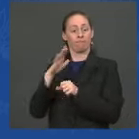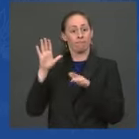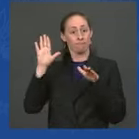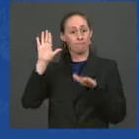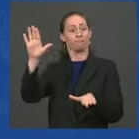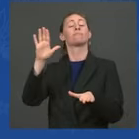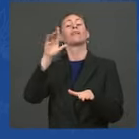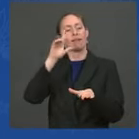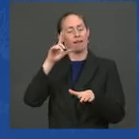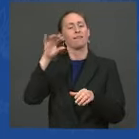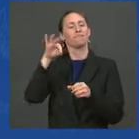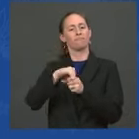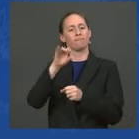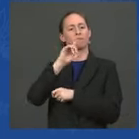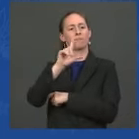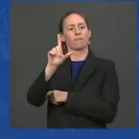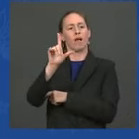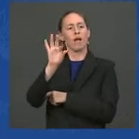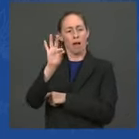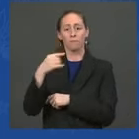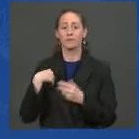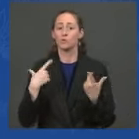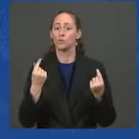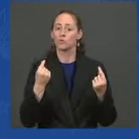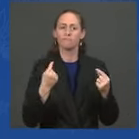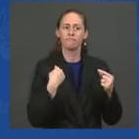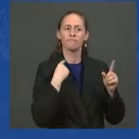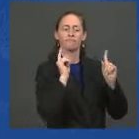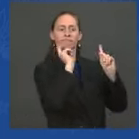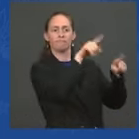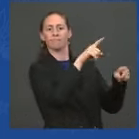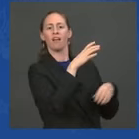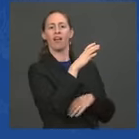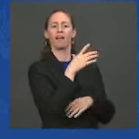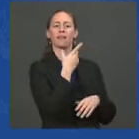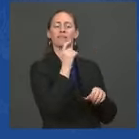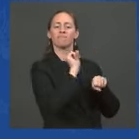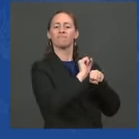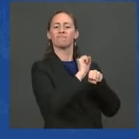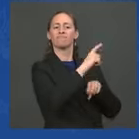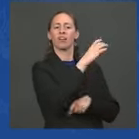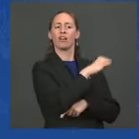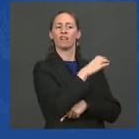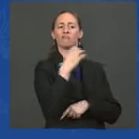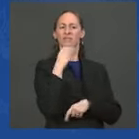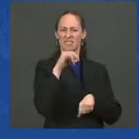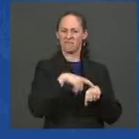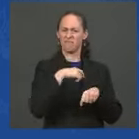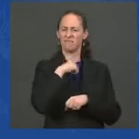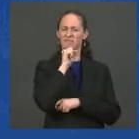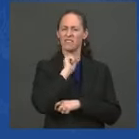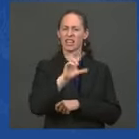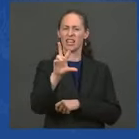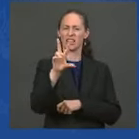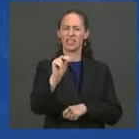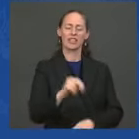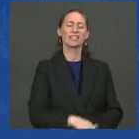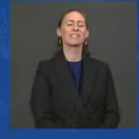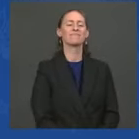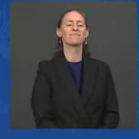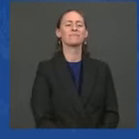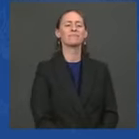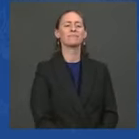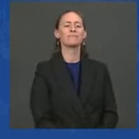to the Congress, I turned the eligible age of 30. But also in the meantime, there was an automobile